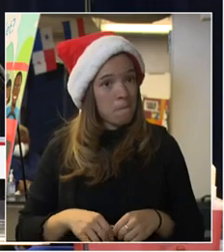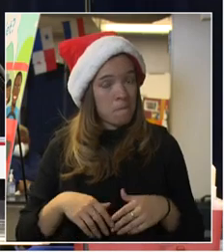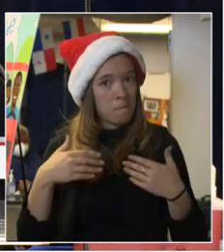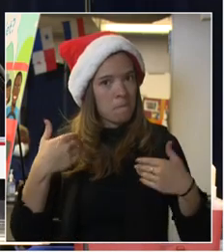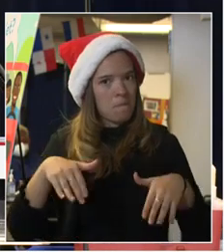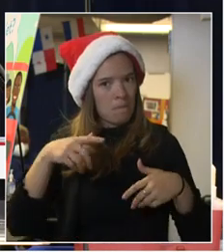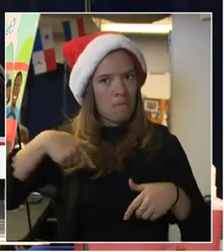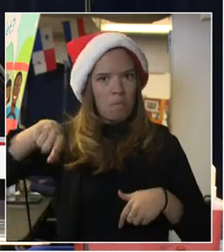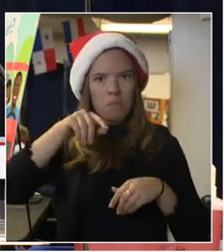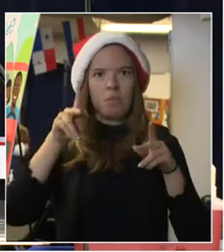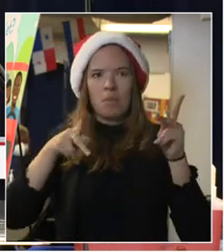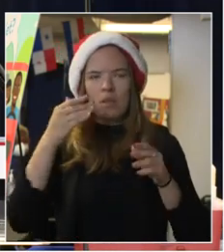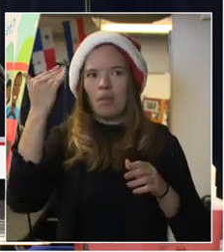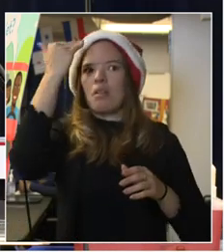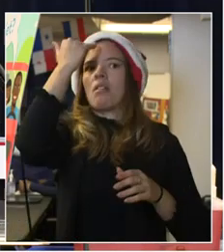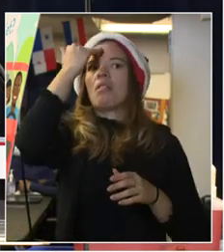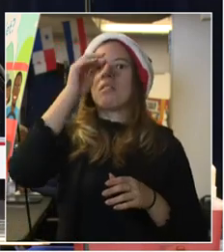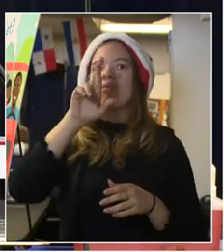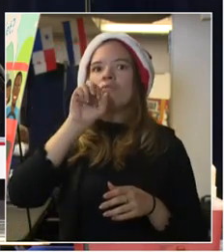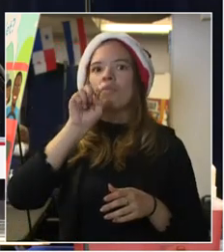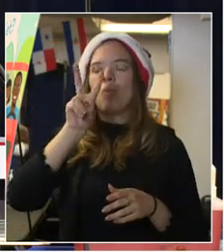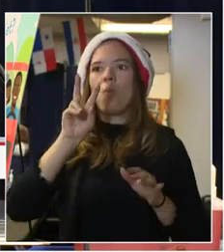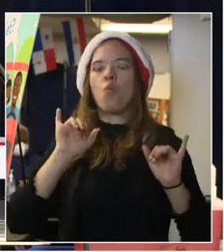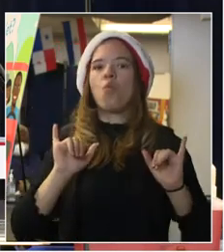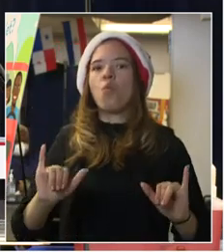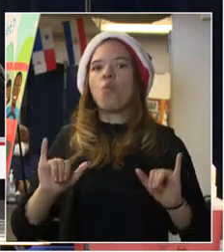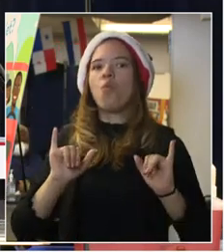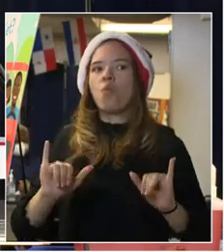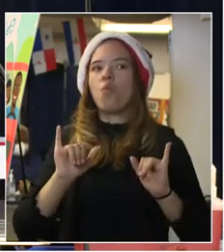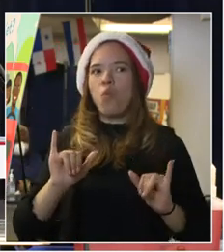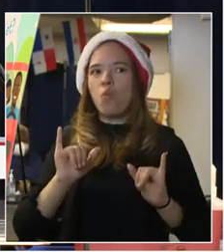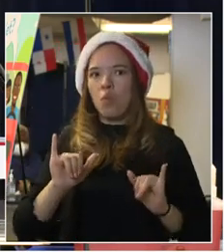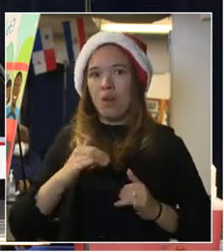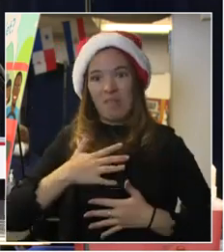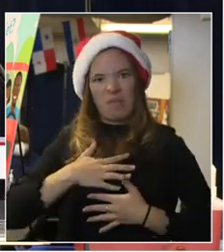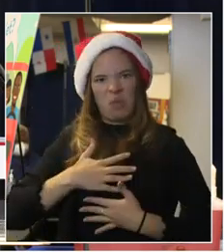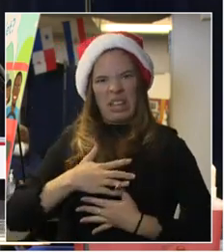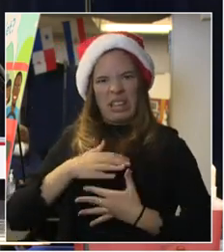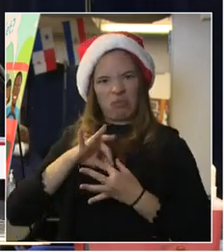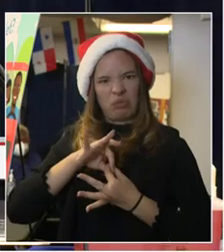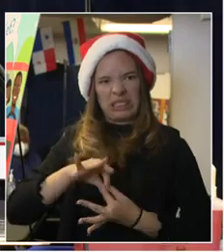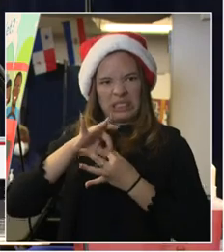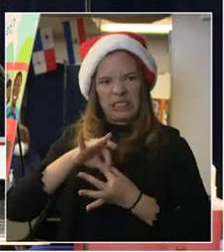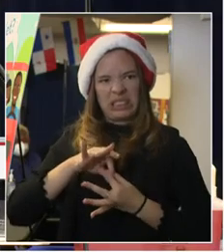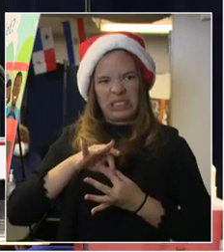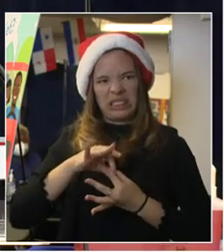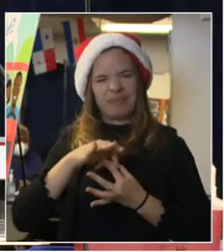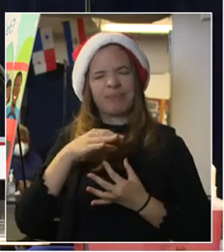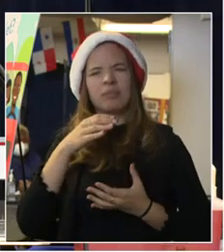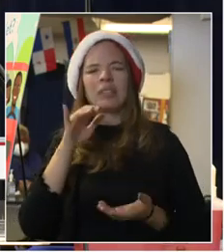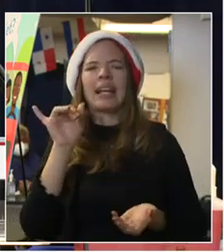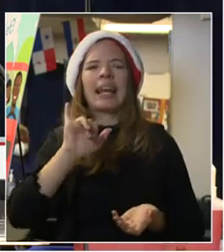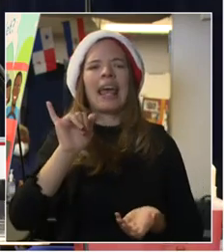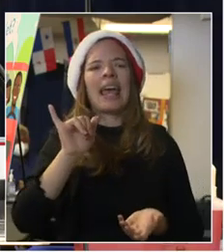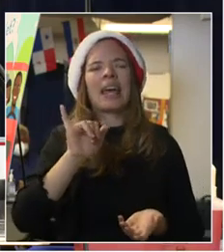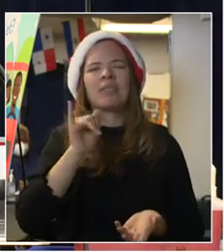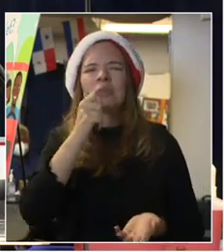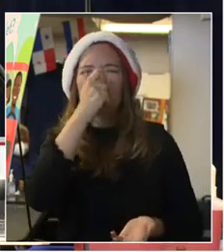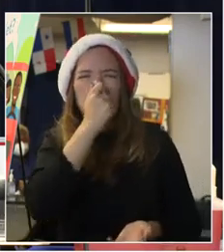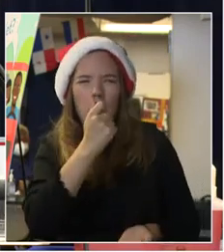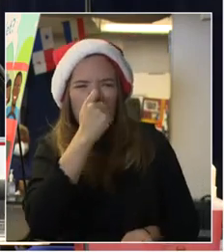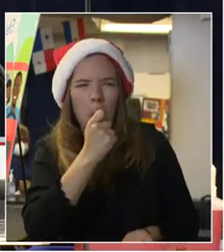which is a respiratory virus that presents with cold-like symptoms. It is not a new